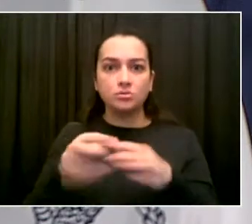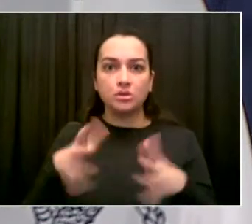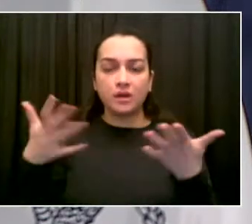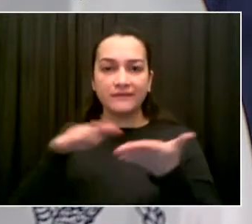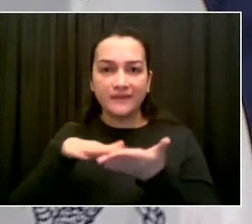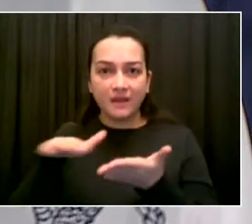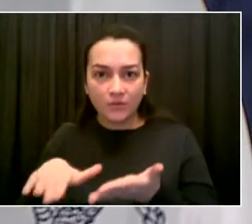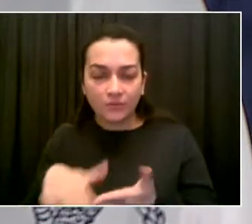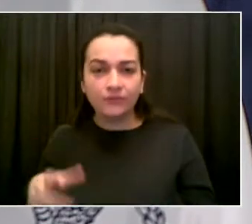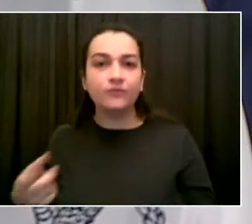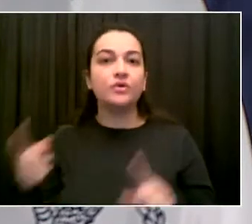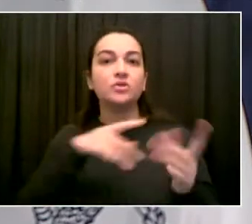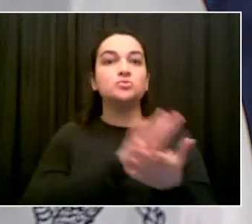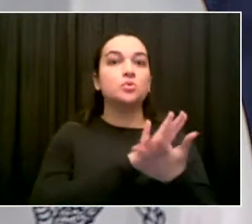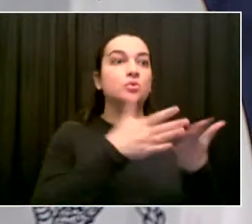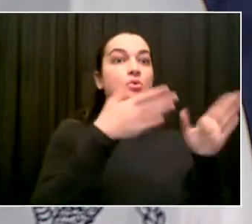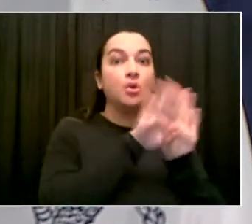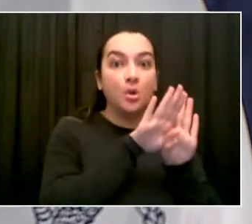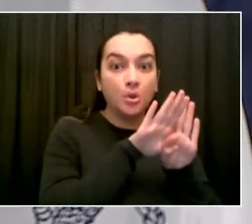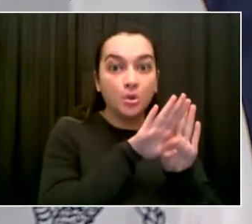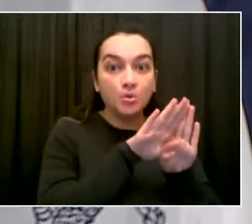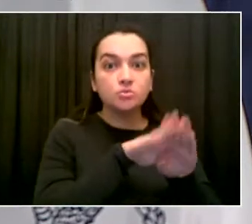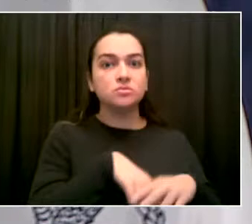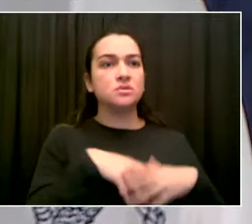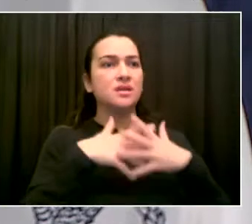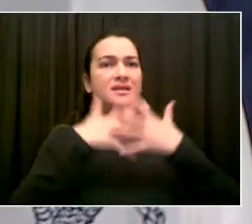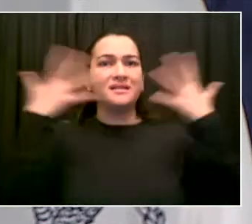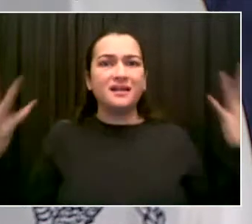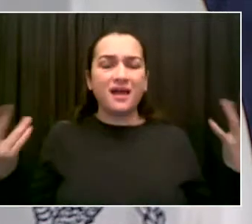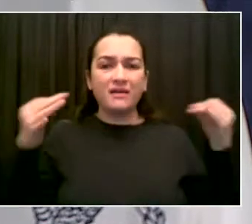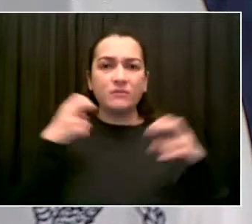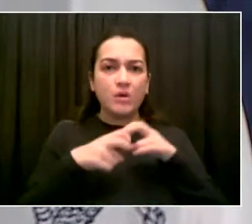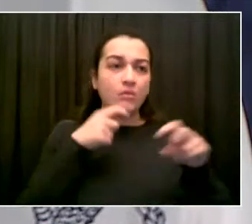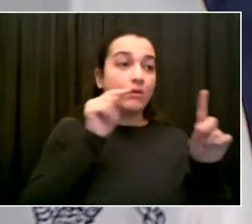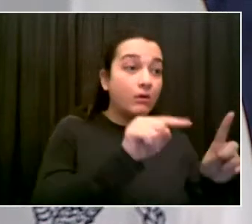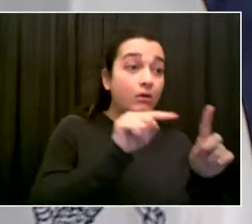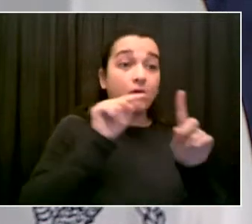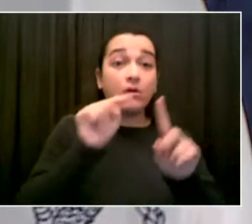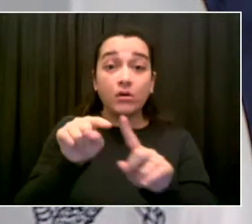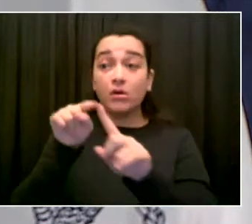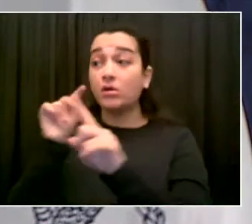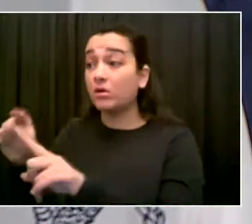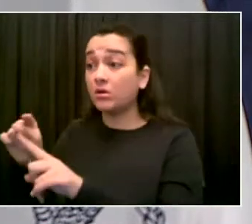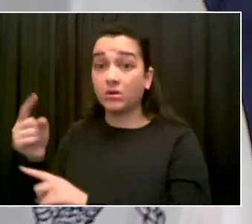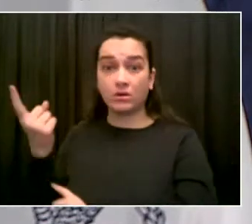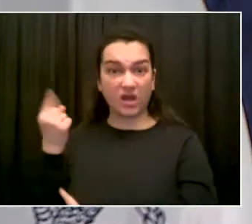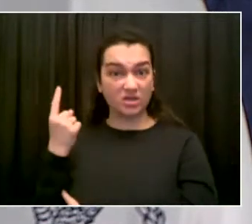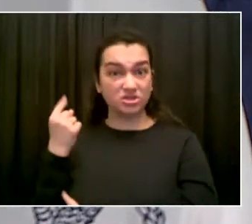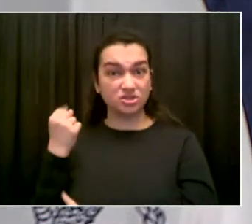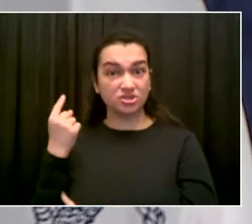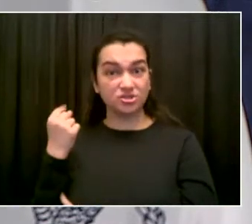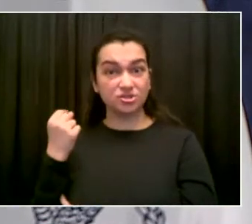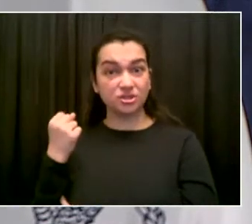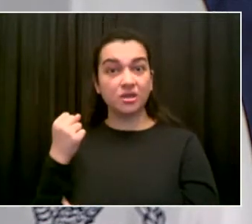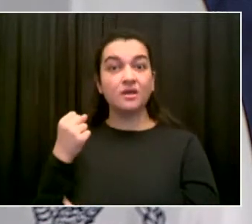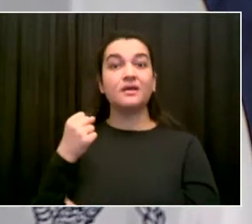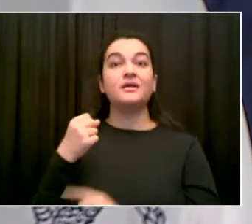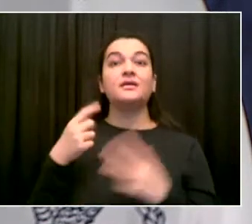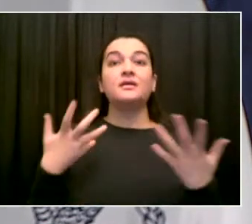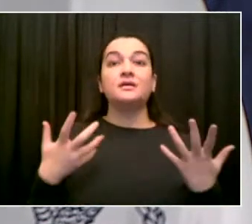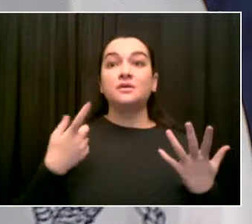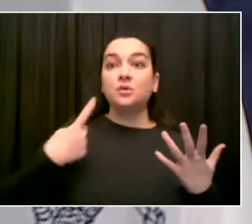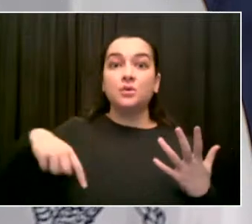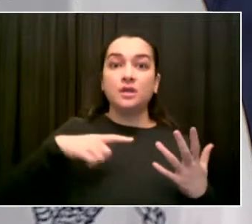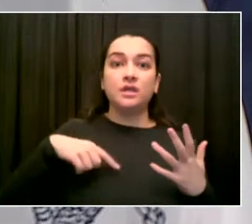Yorkers don't get intimidated. We fight back. And the comeback you're seeing this year is obvious and powerful.